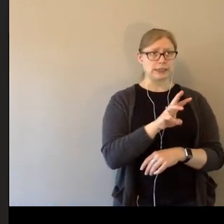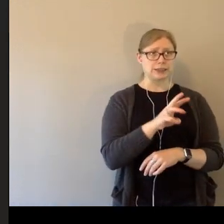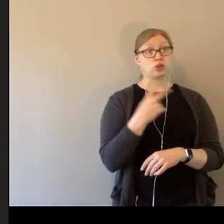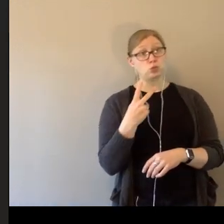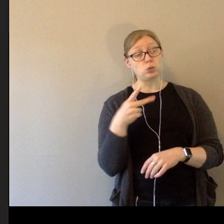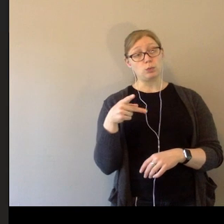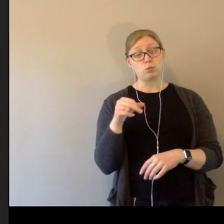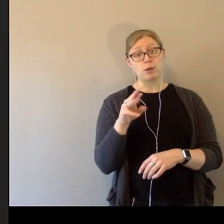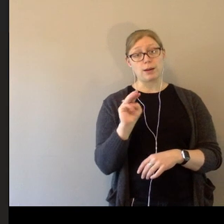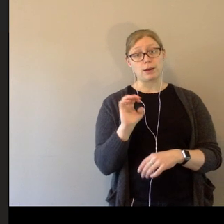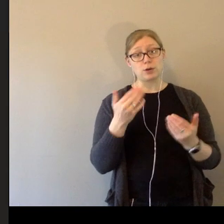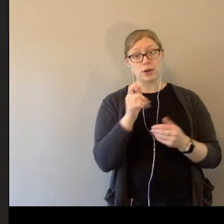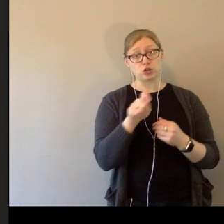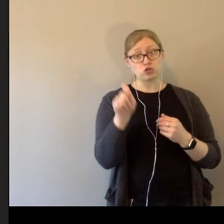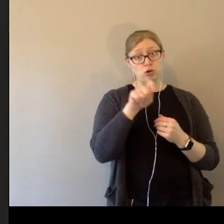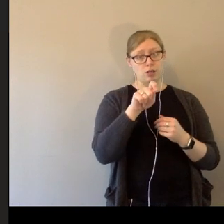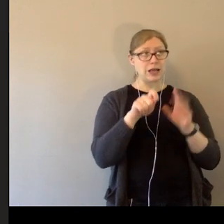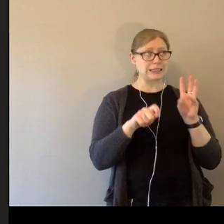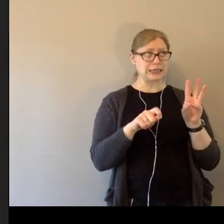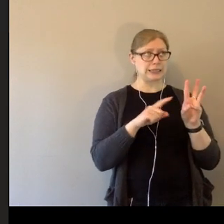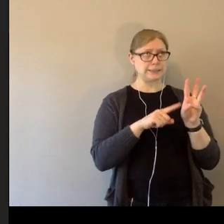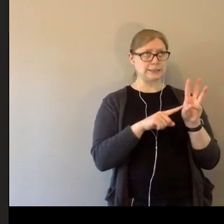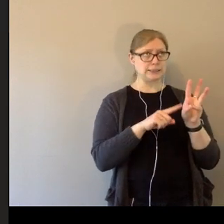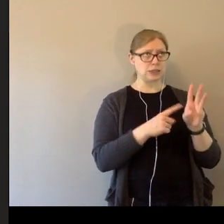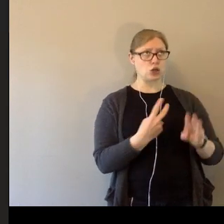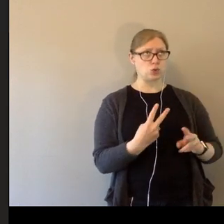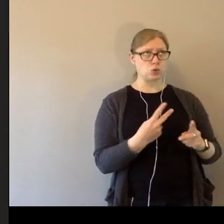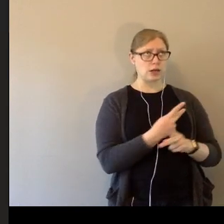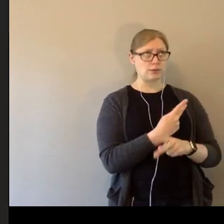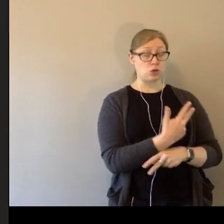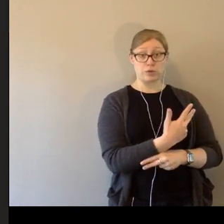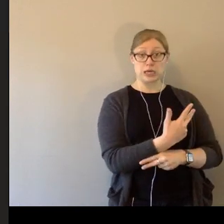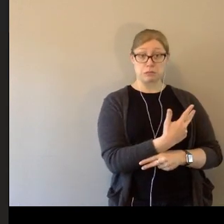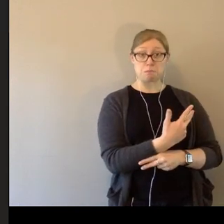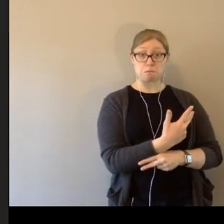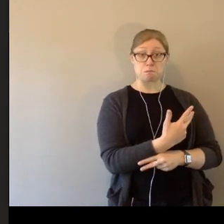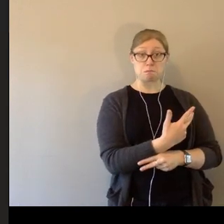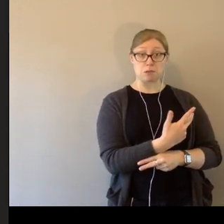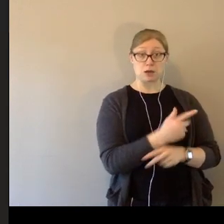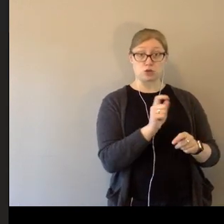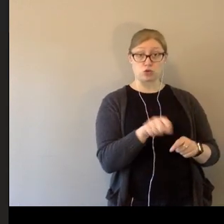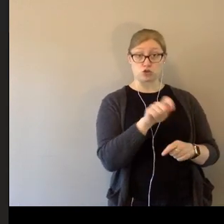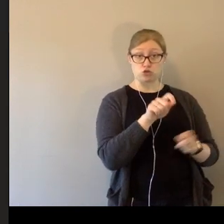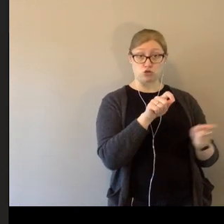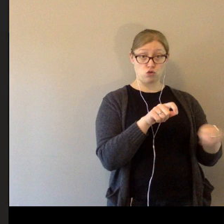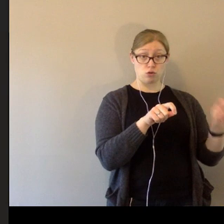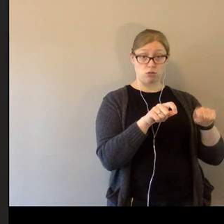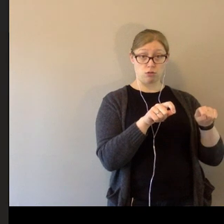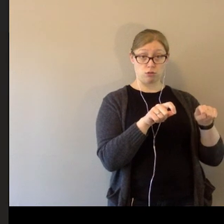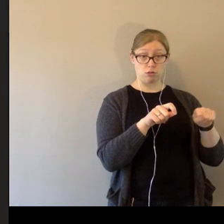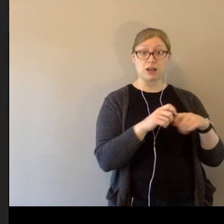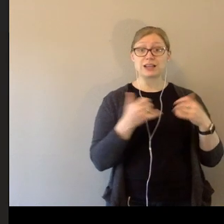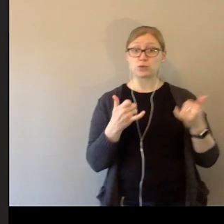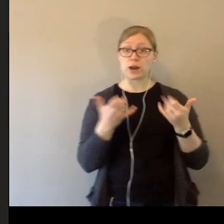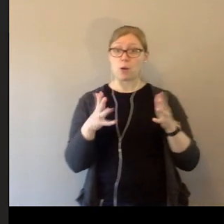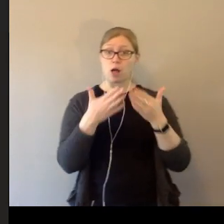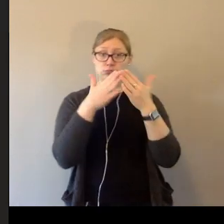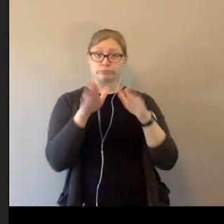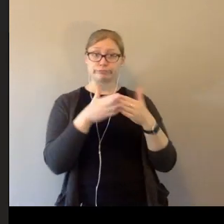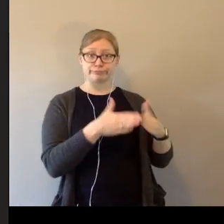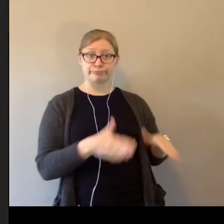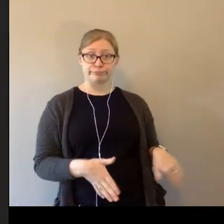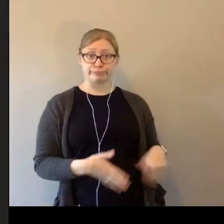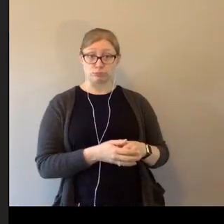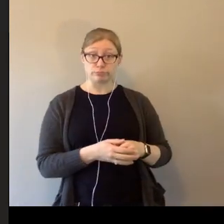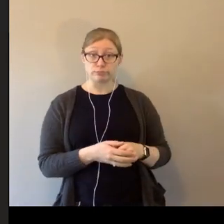I'm going to circle that. And 6 is 2 times 3. And now I have it all broken apart.